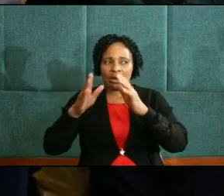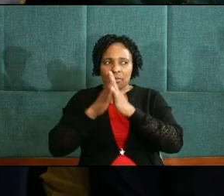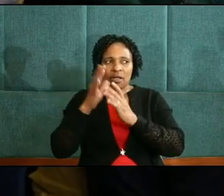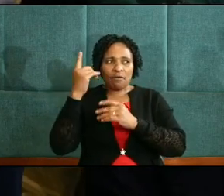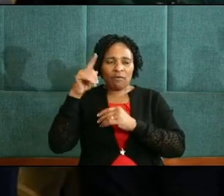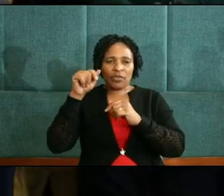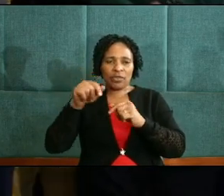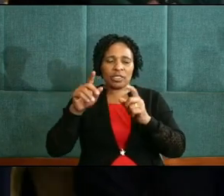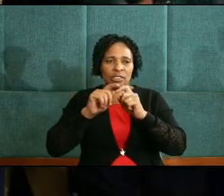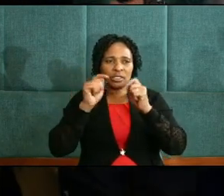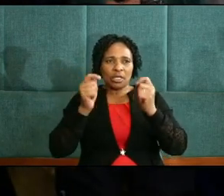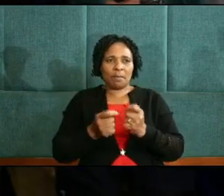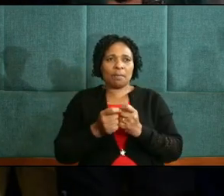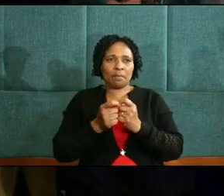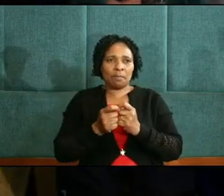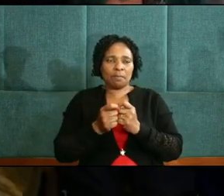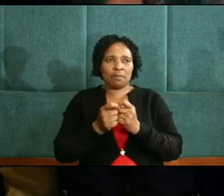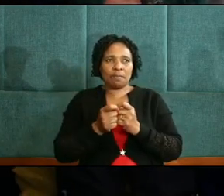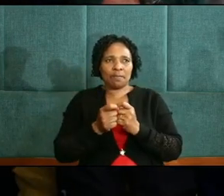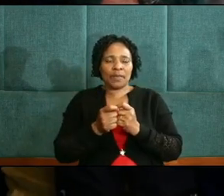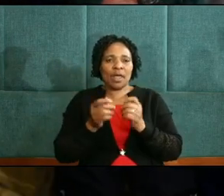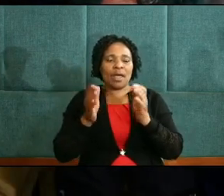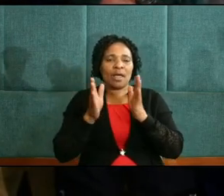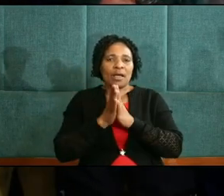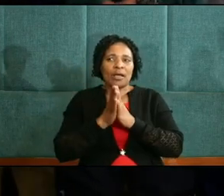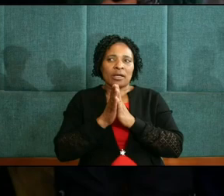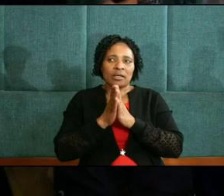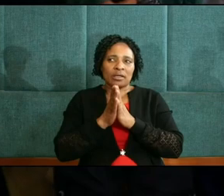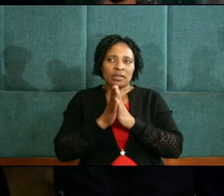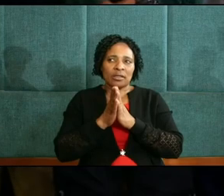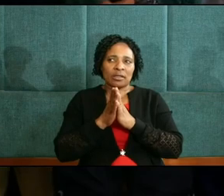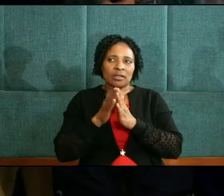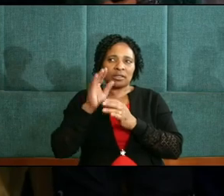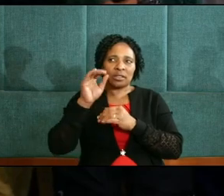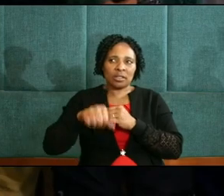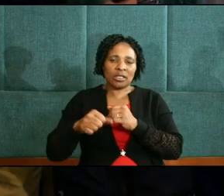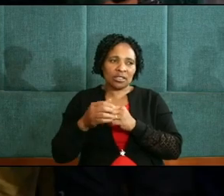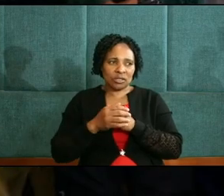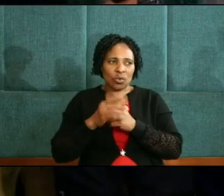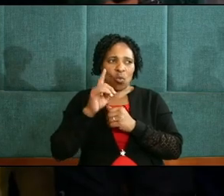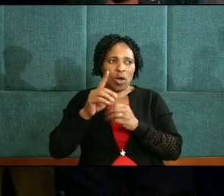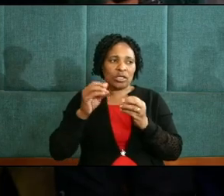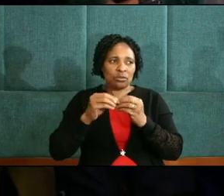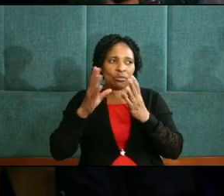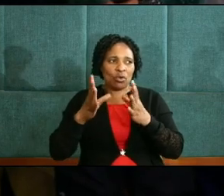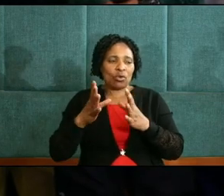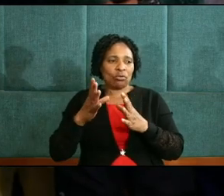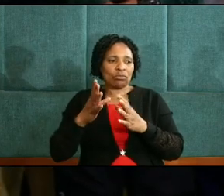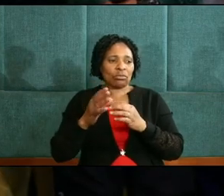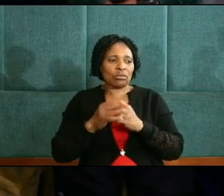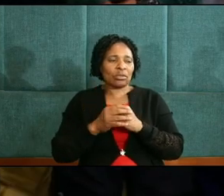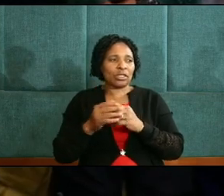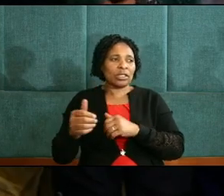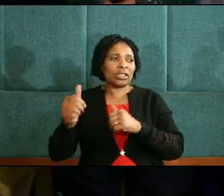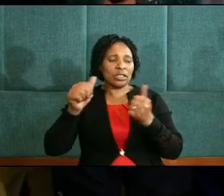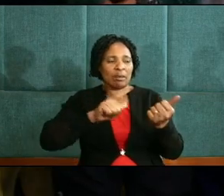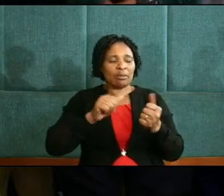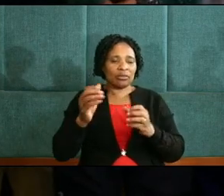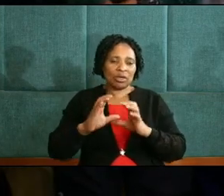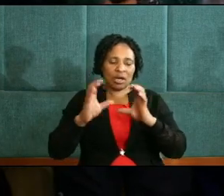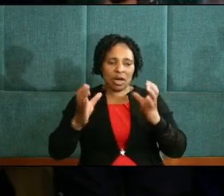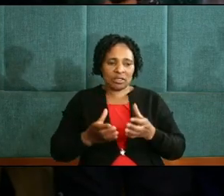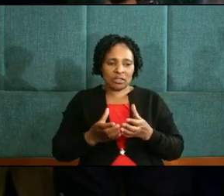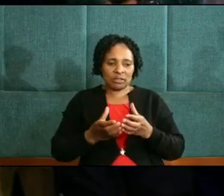this team. And just to once again remind the baptism class,